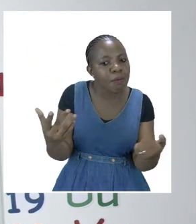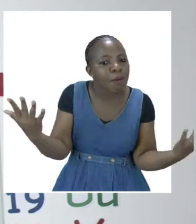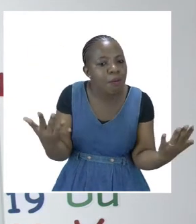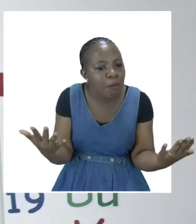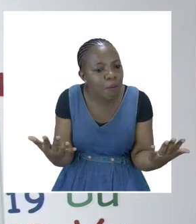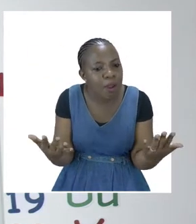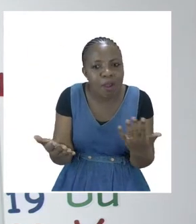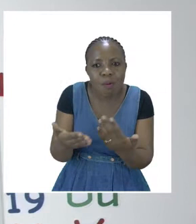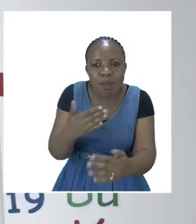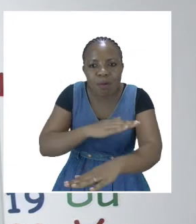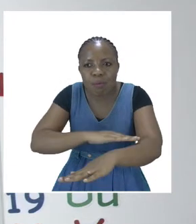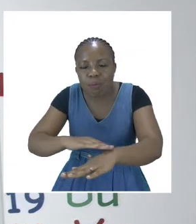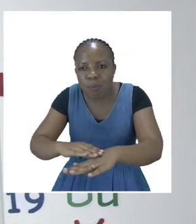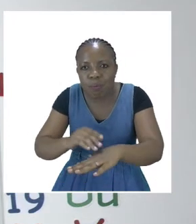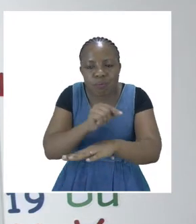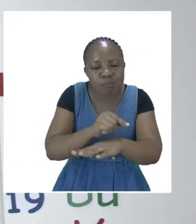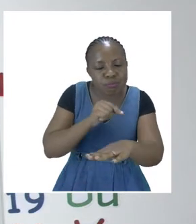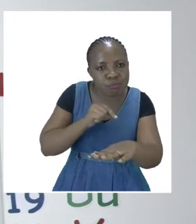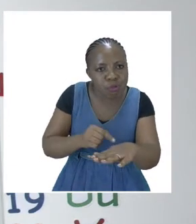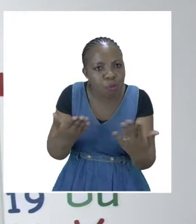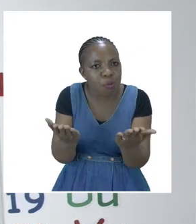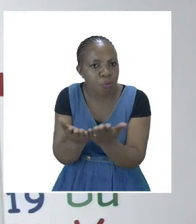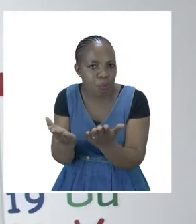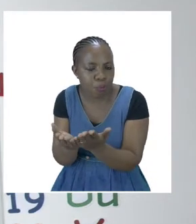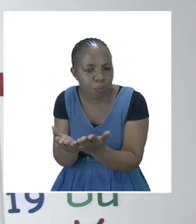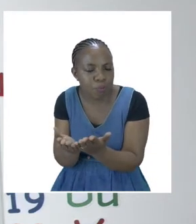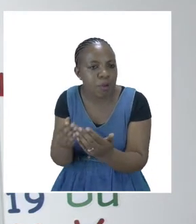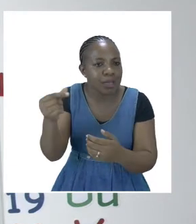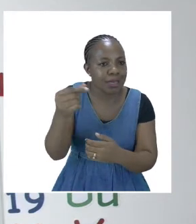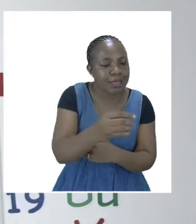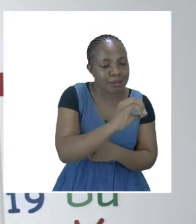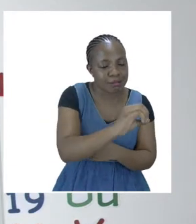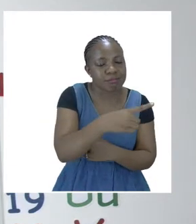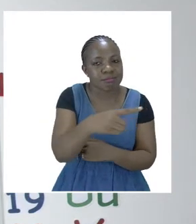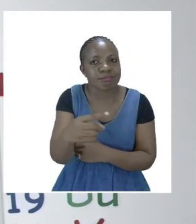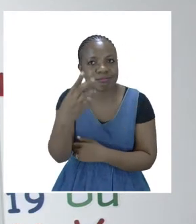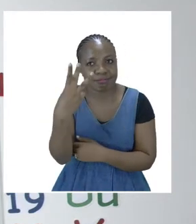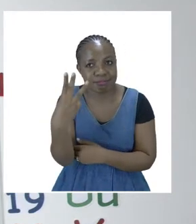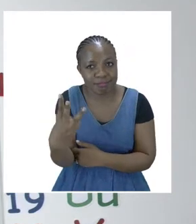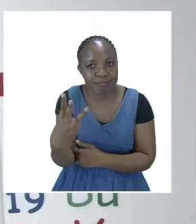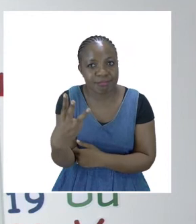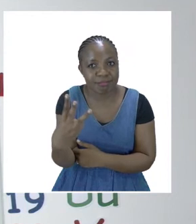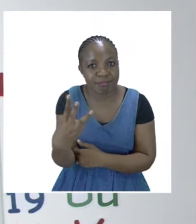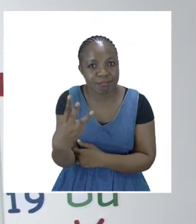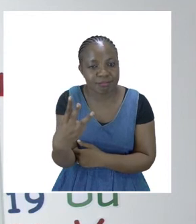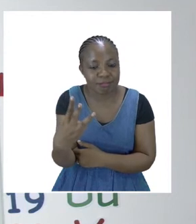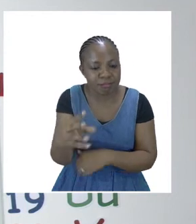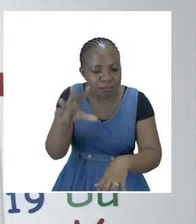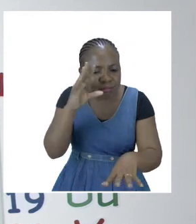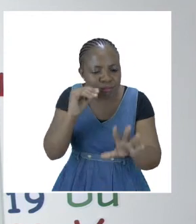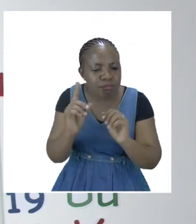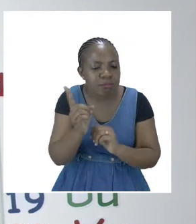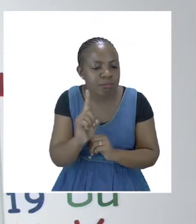to Thursday for pre-primary up until grade 3. The lessons are for listening